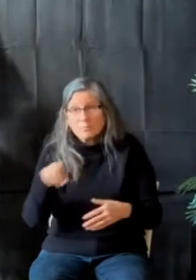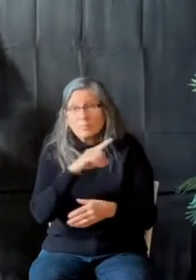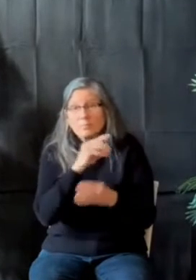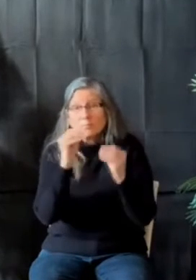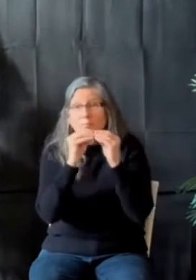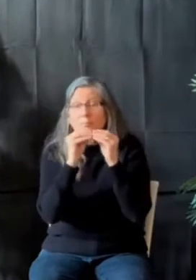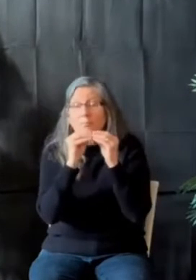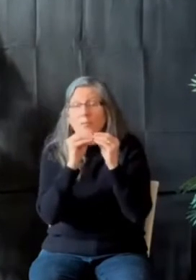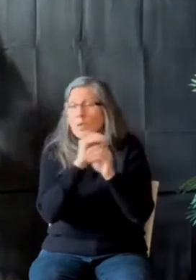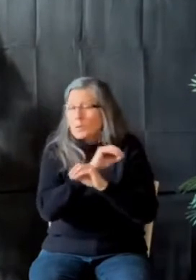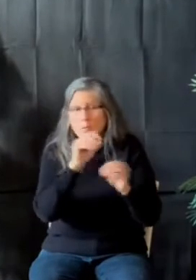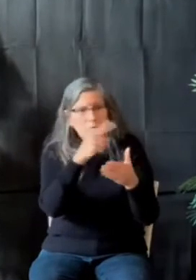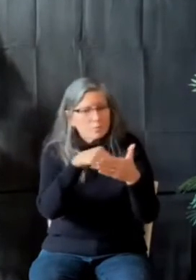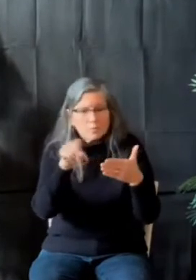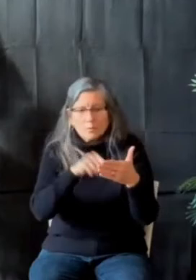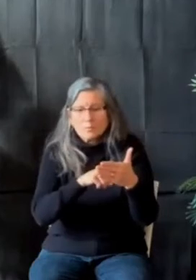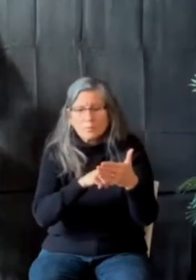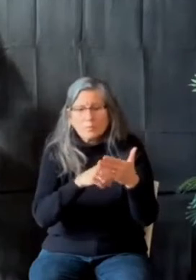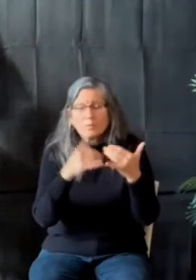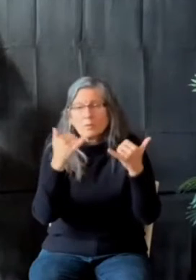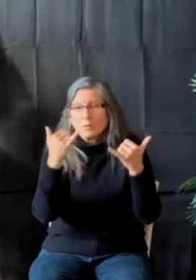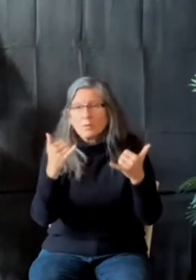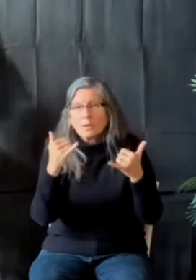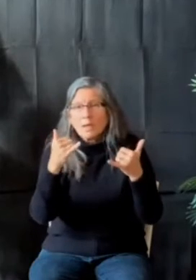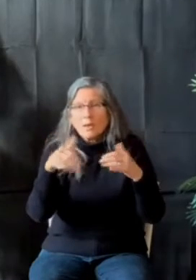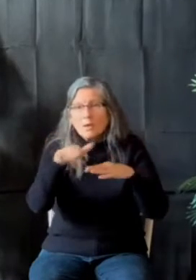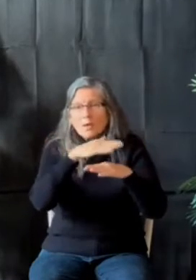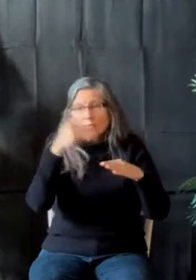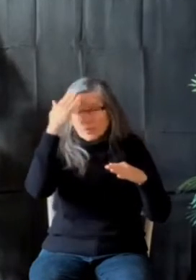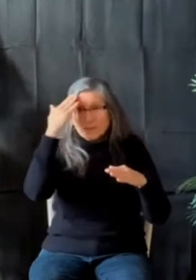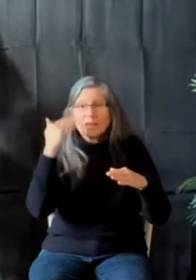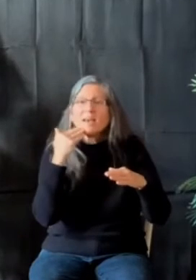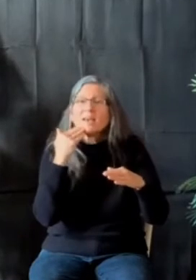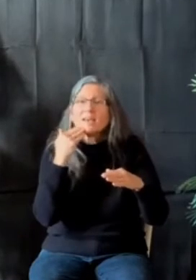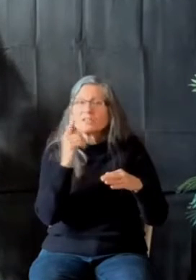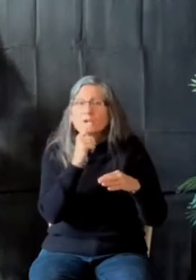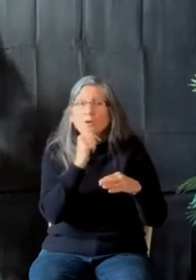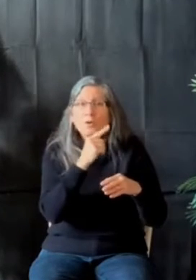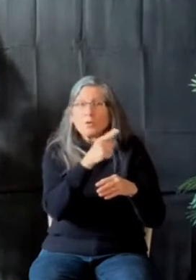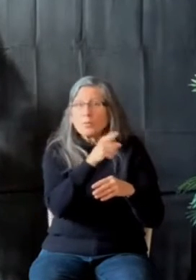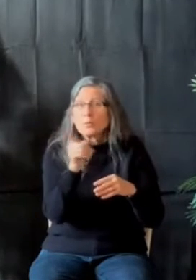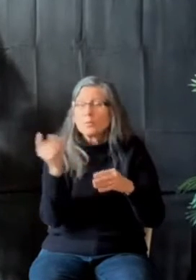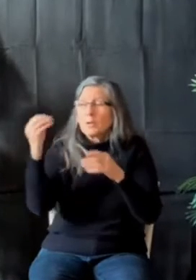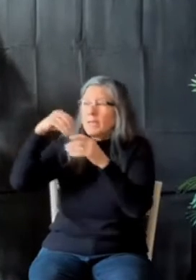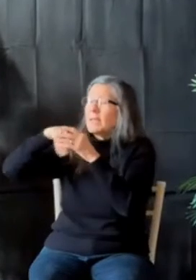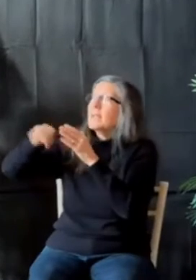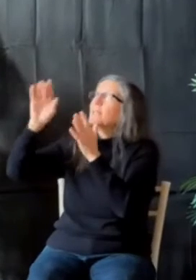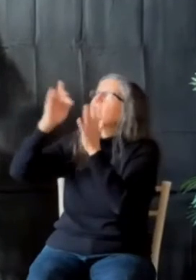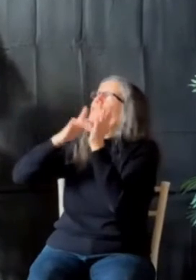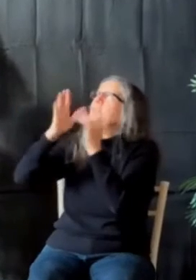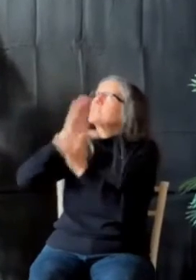"No condemnation now hangs over the head of those who are in Jesus